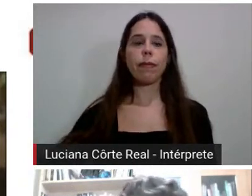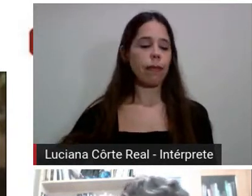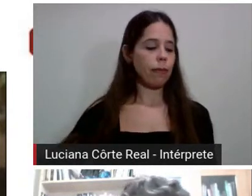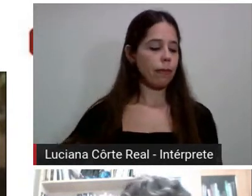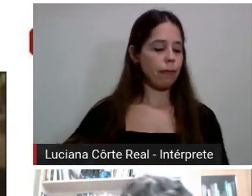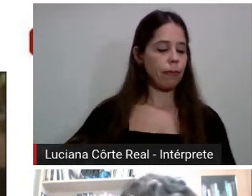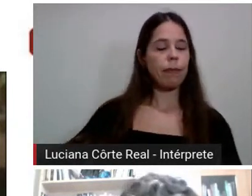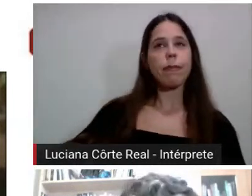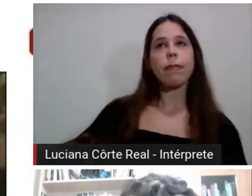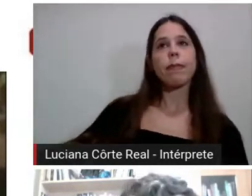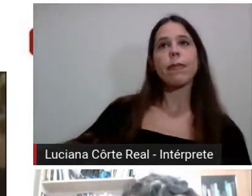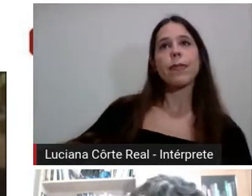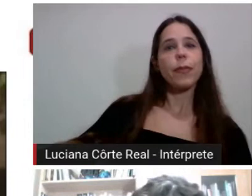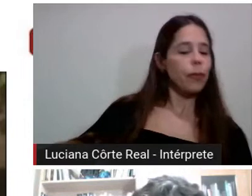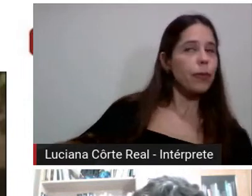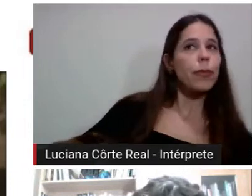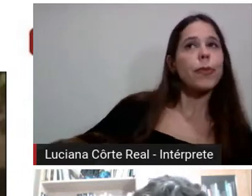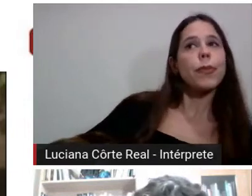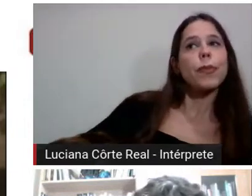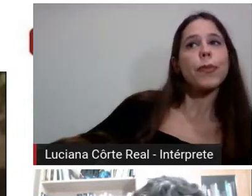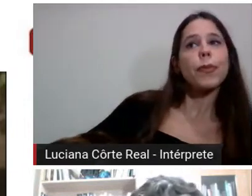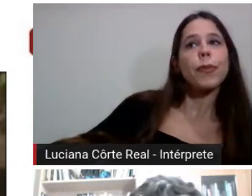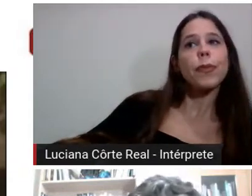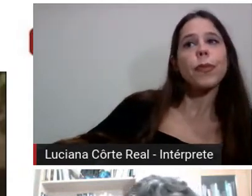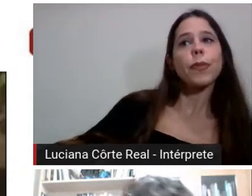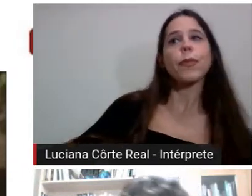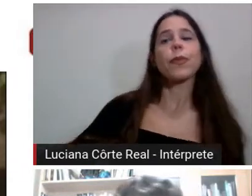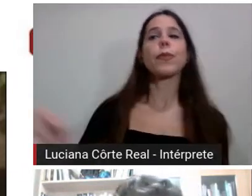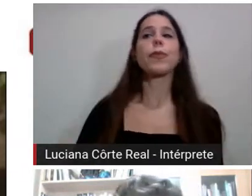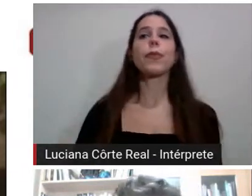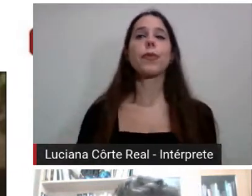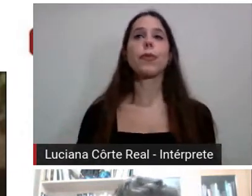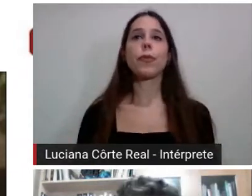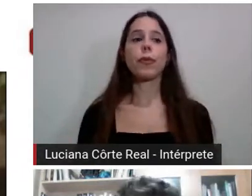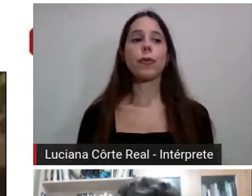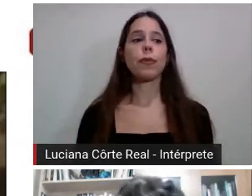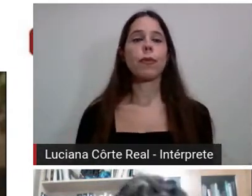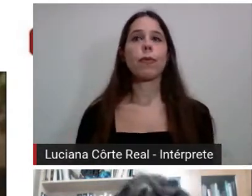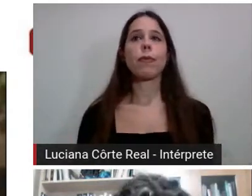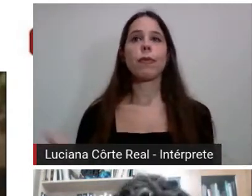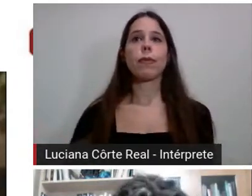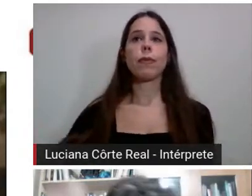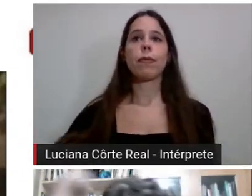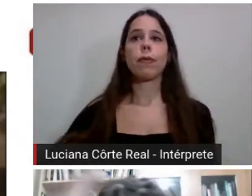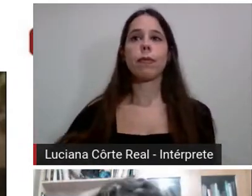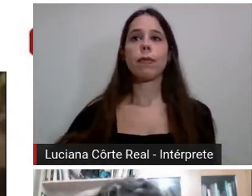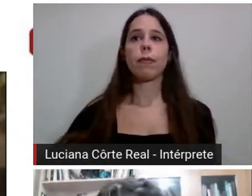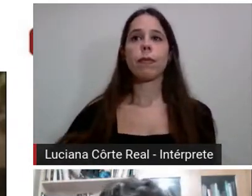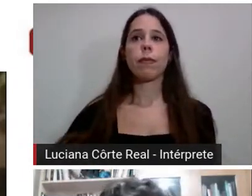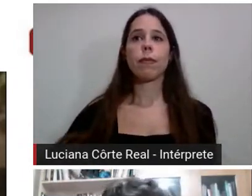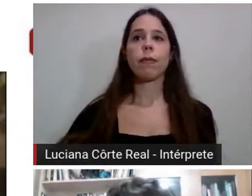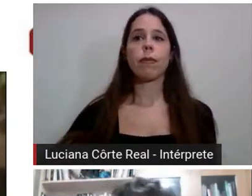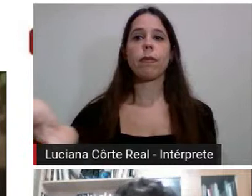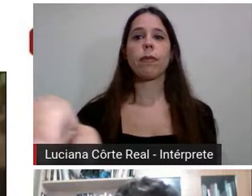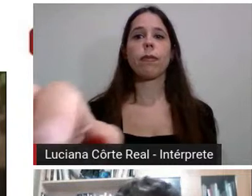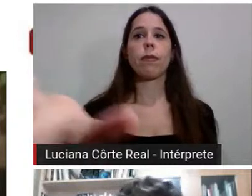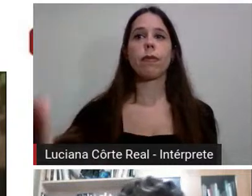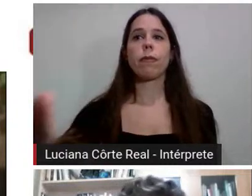translation mode to help you out with the translation, so that everyone can understand you, and you can understand everyone by means of me.